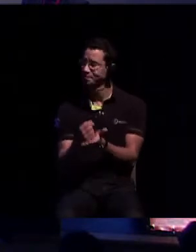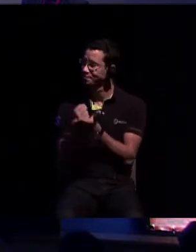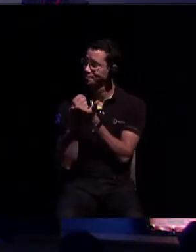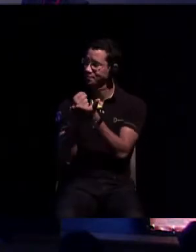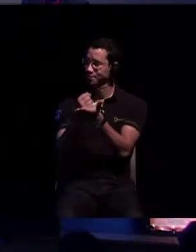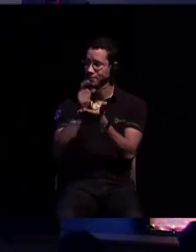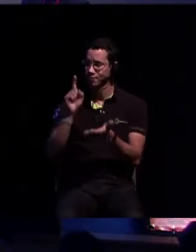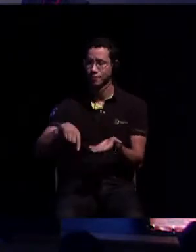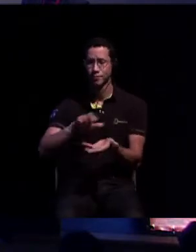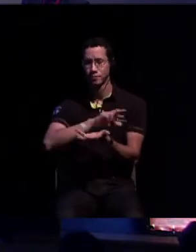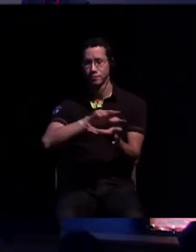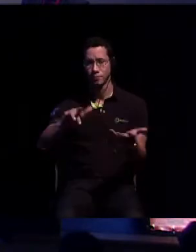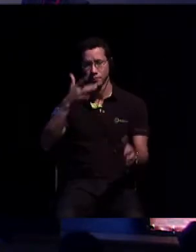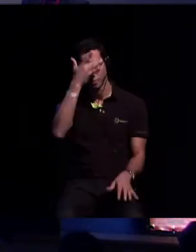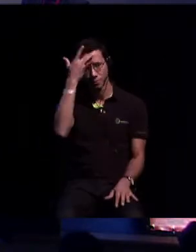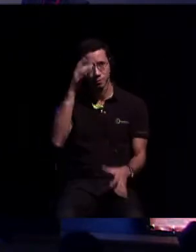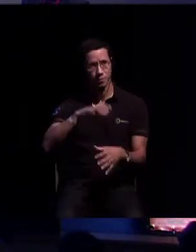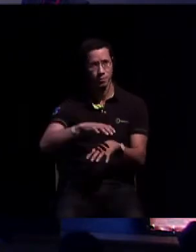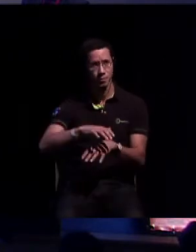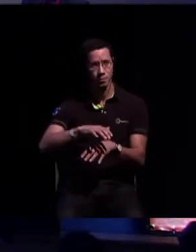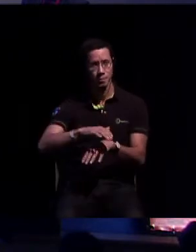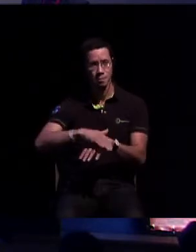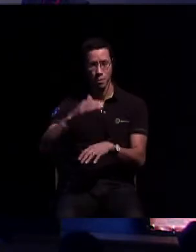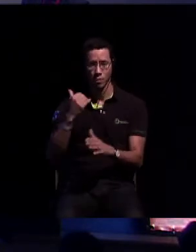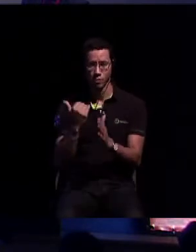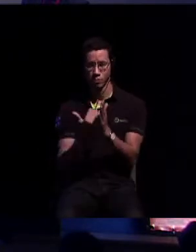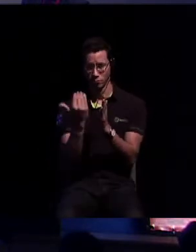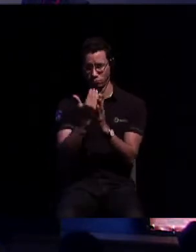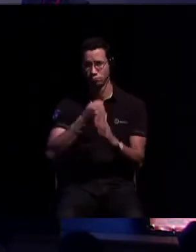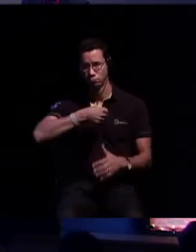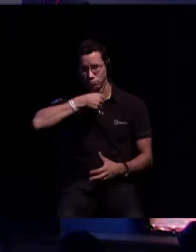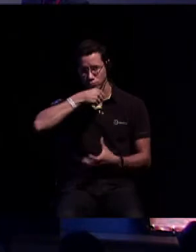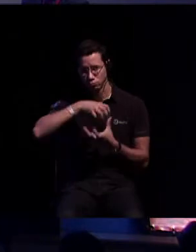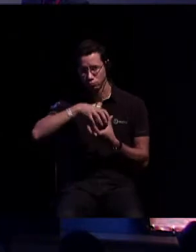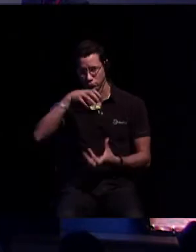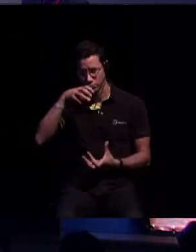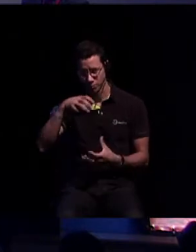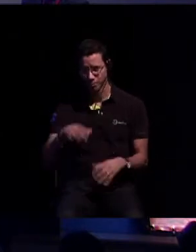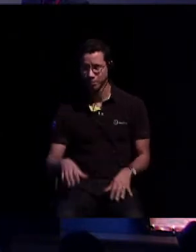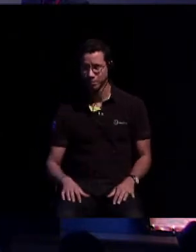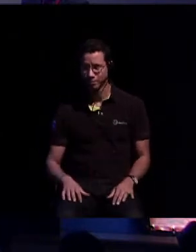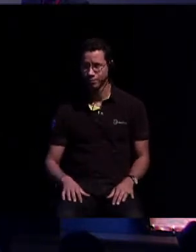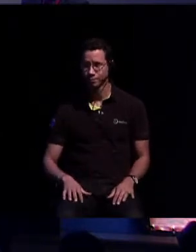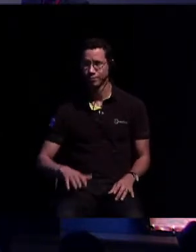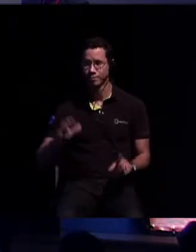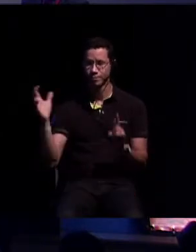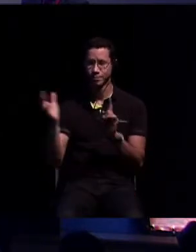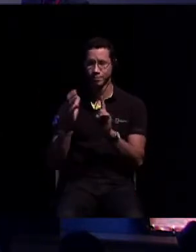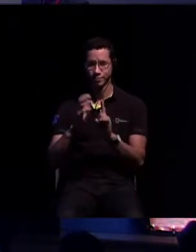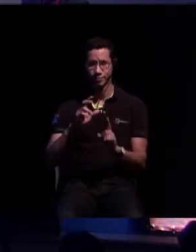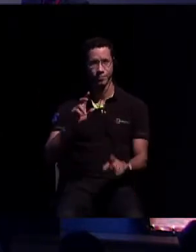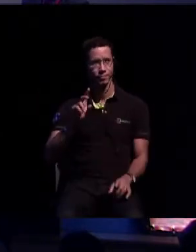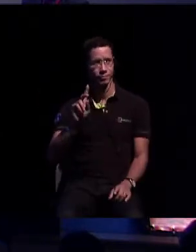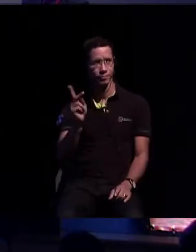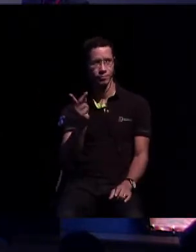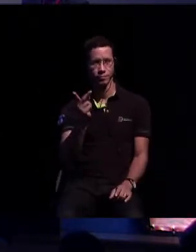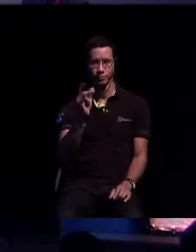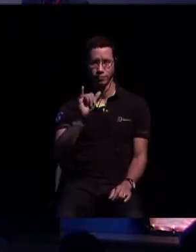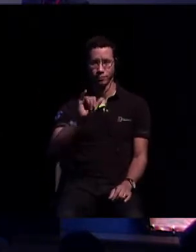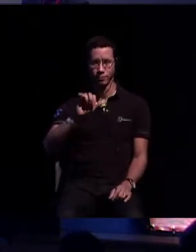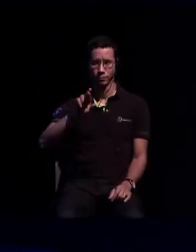the impacts of the nuclear attacks on Hiroshima and Nagasaki. And these survivors of that